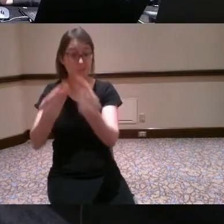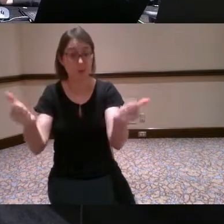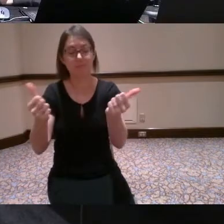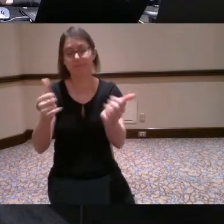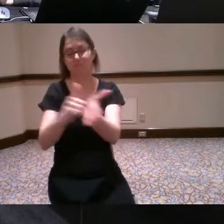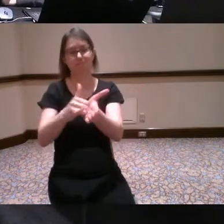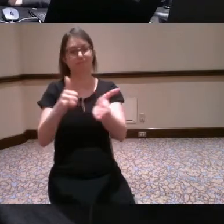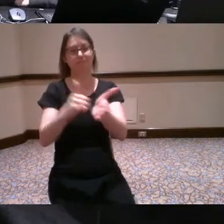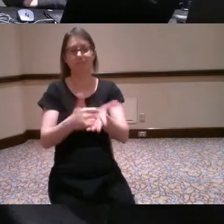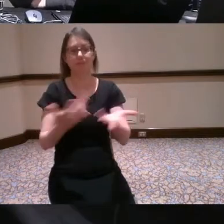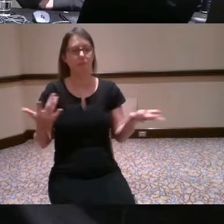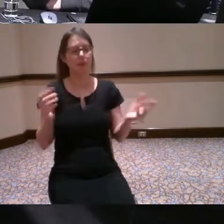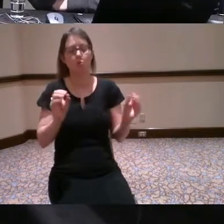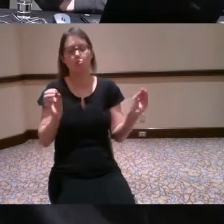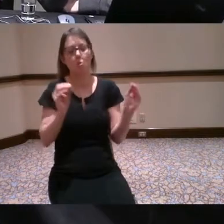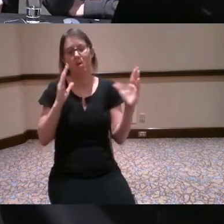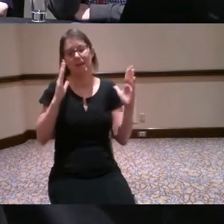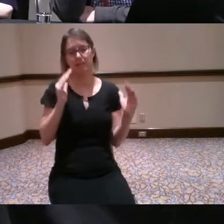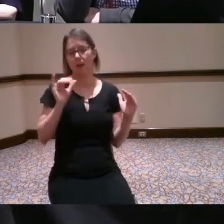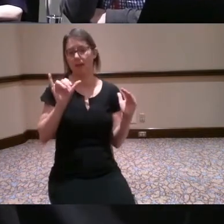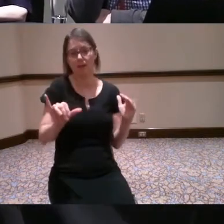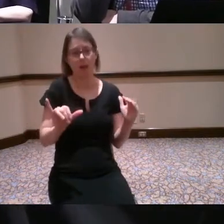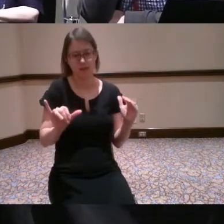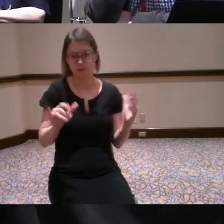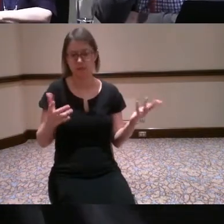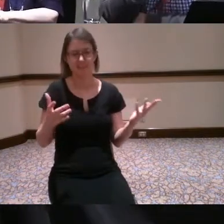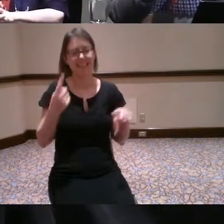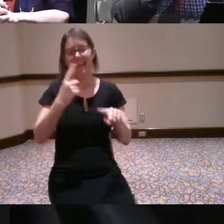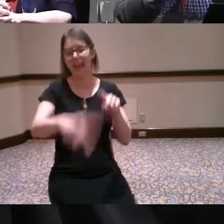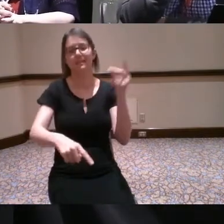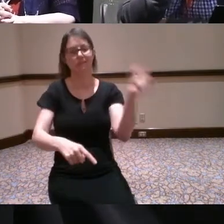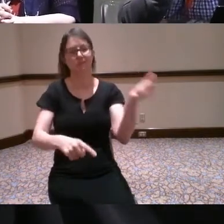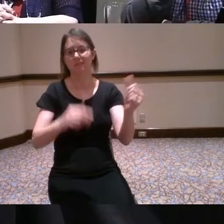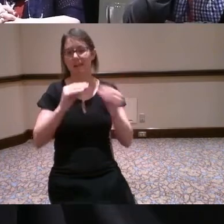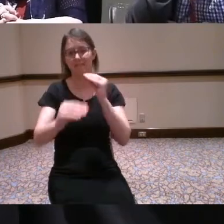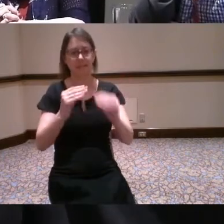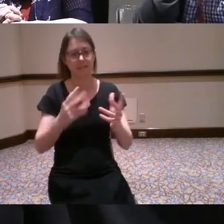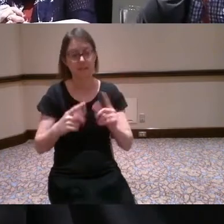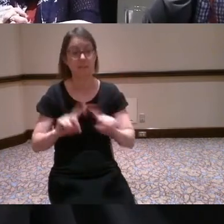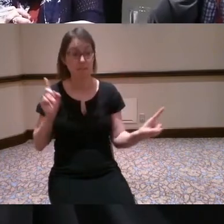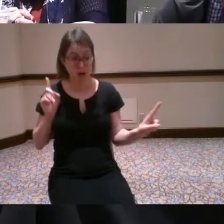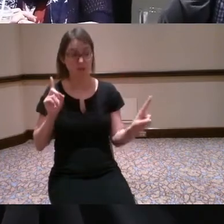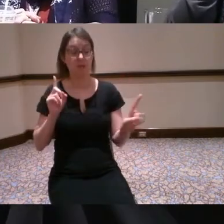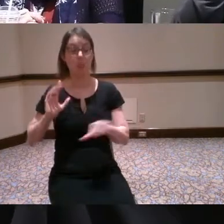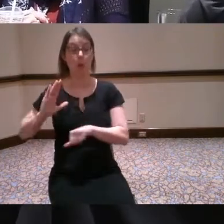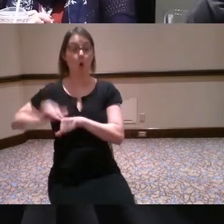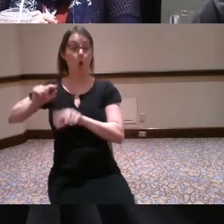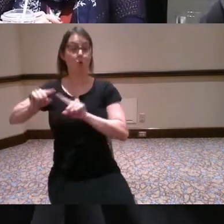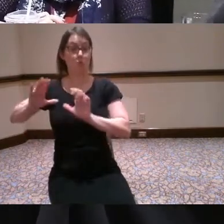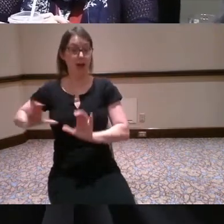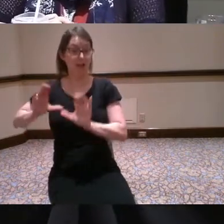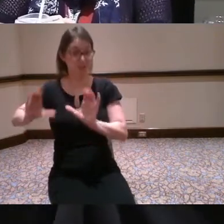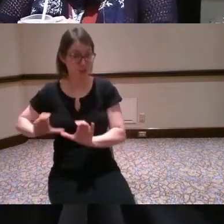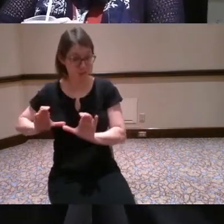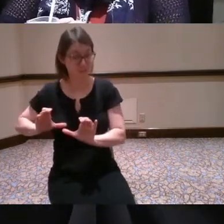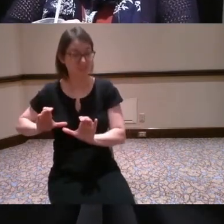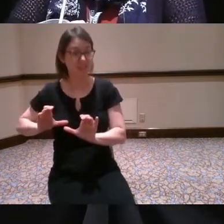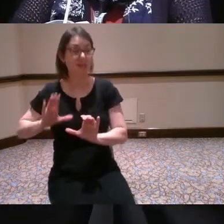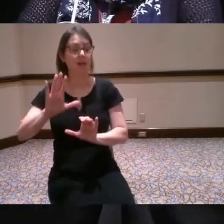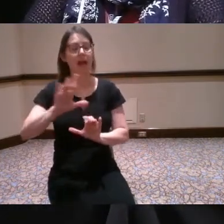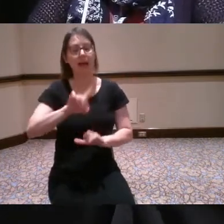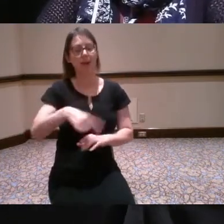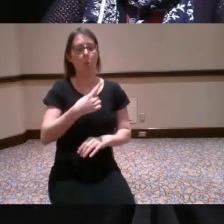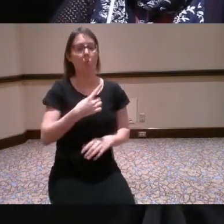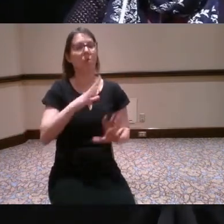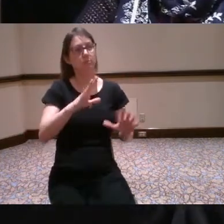think anyone expects us to at this point and immediately. But the call to action inside of companies, I can speak only for city.